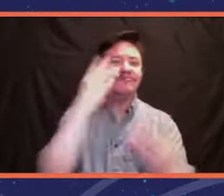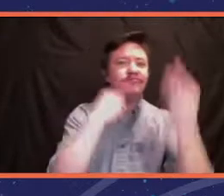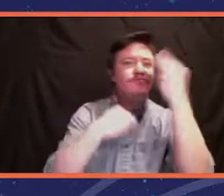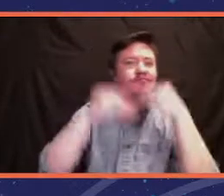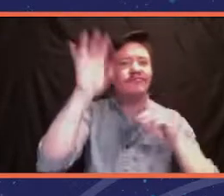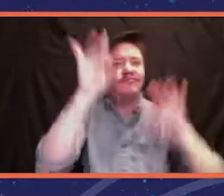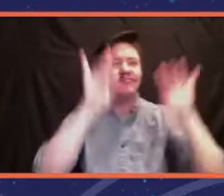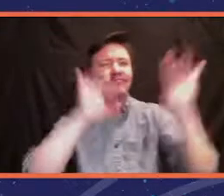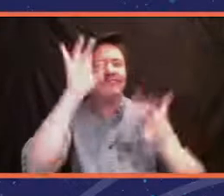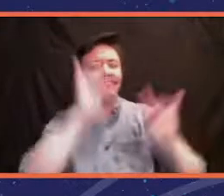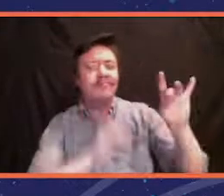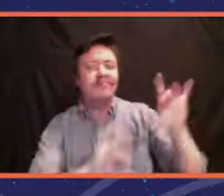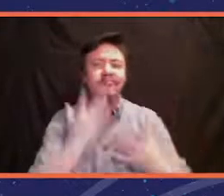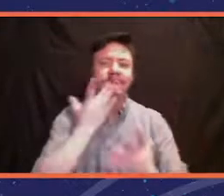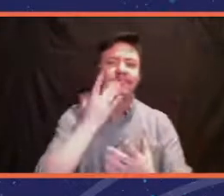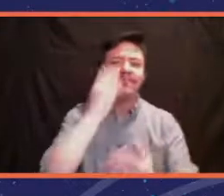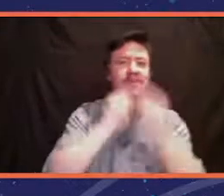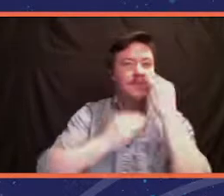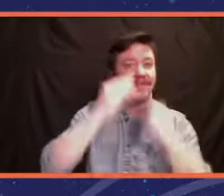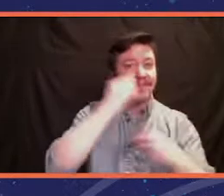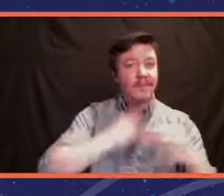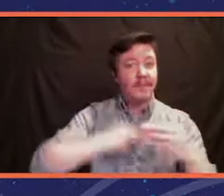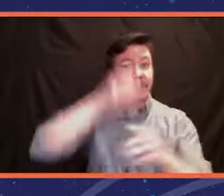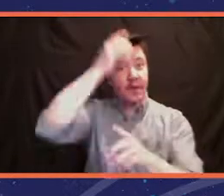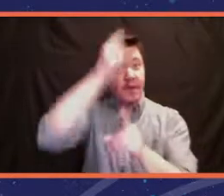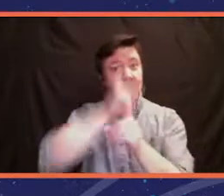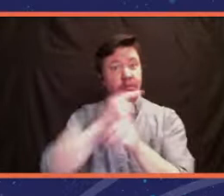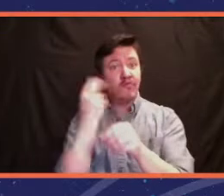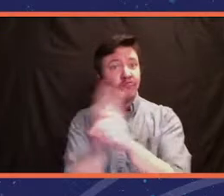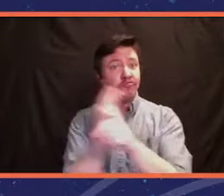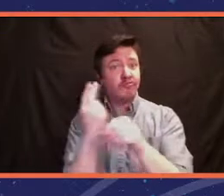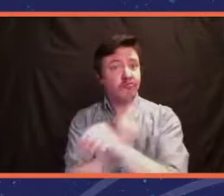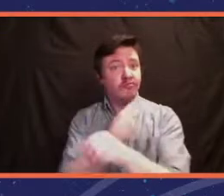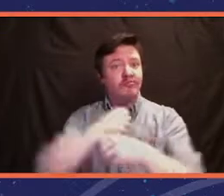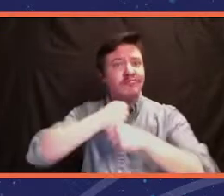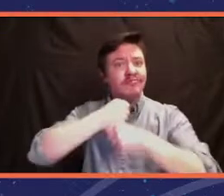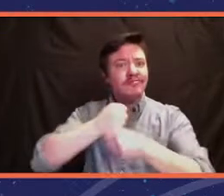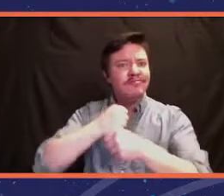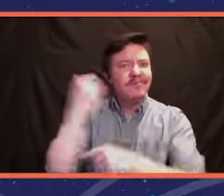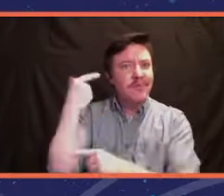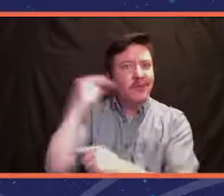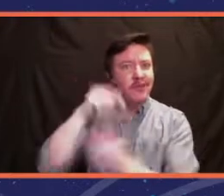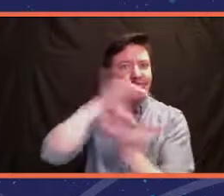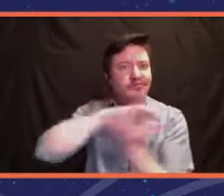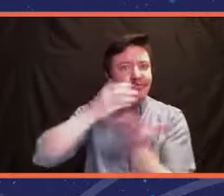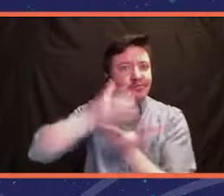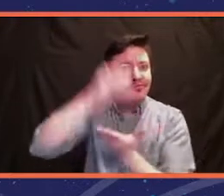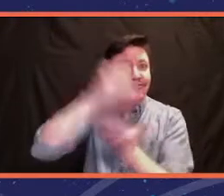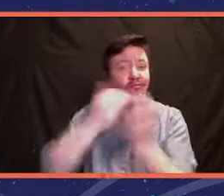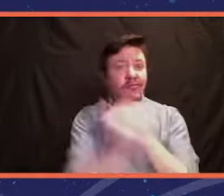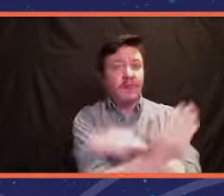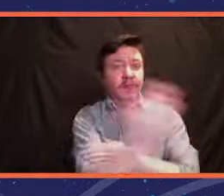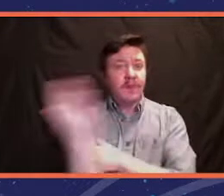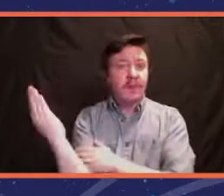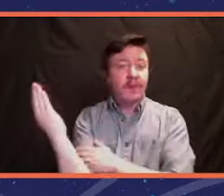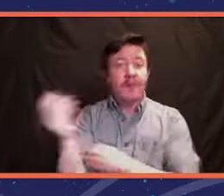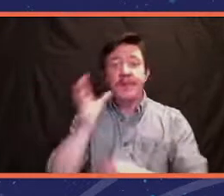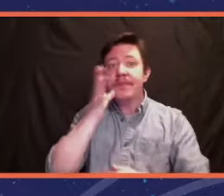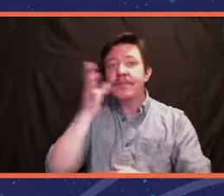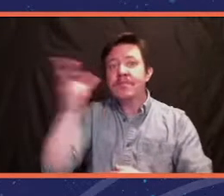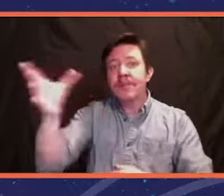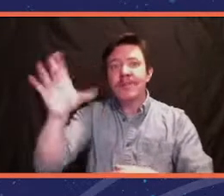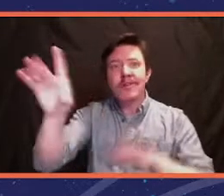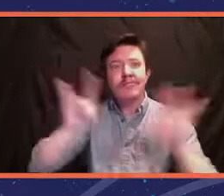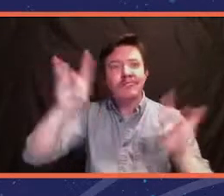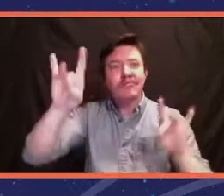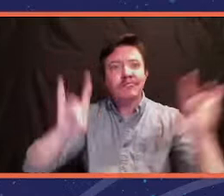here. My brother uses some of these to make us green smoothies in the morning. And my grandma comes to pick herbs to make medicine for when